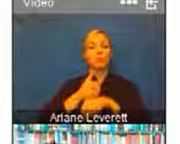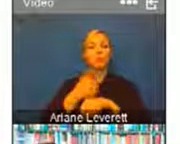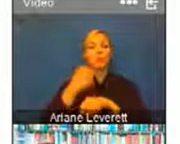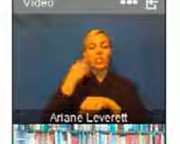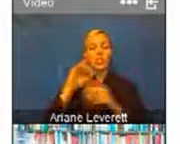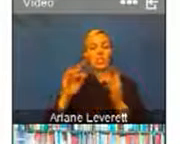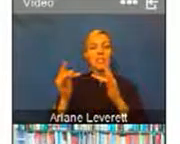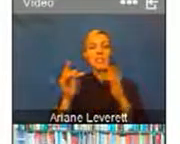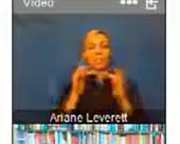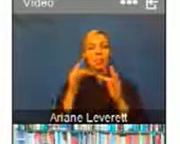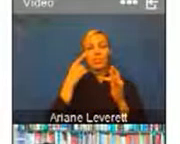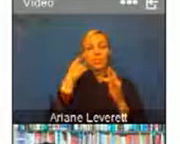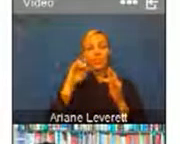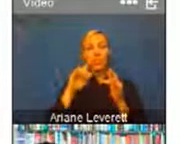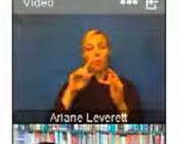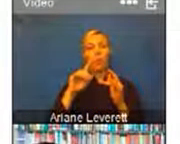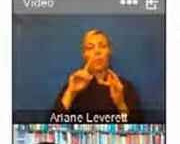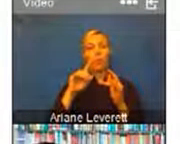Hello?